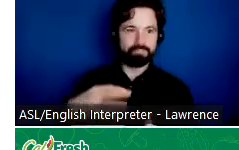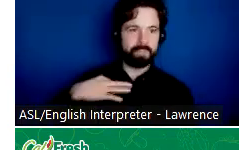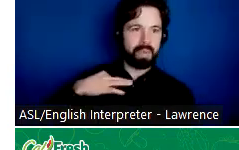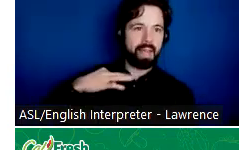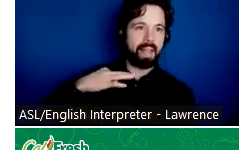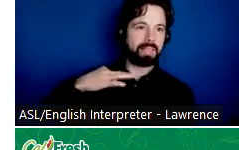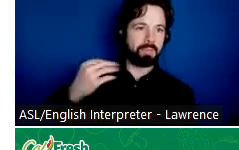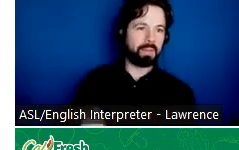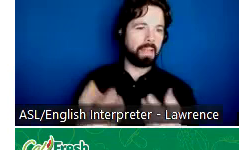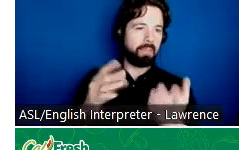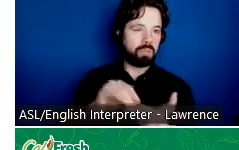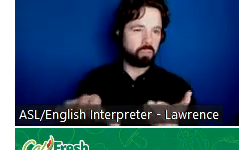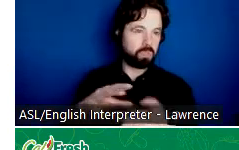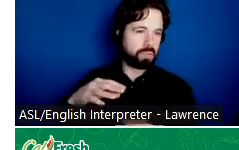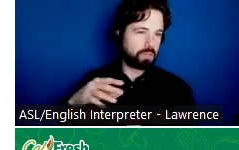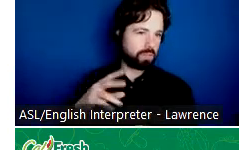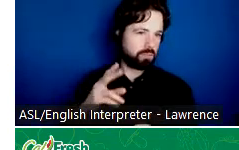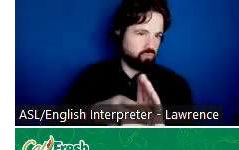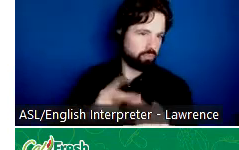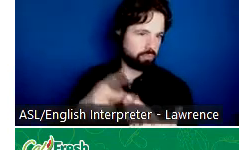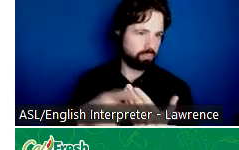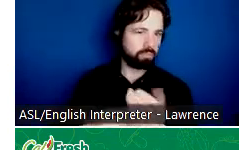streamlined certified children.